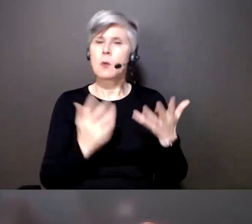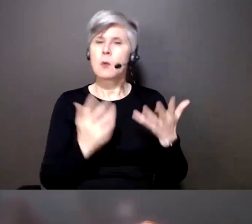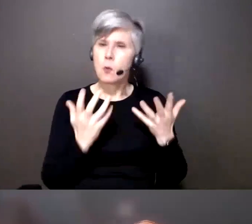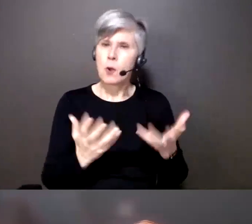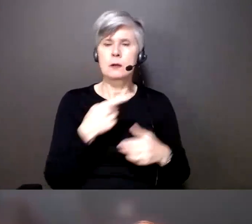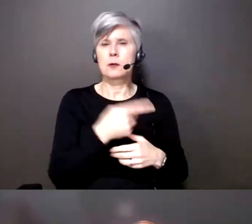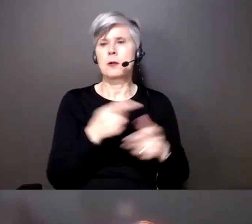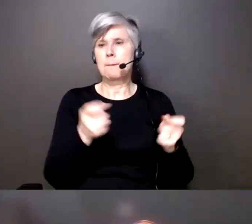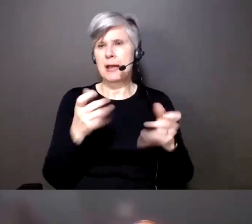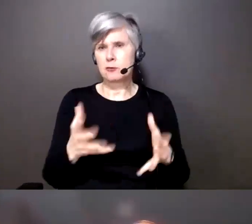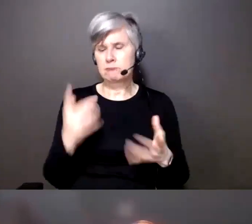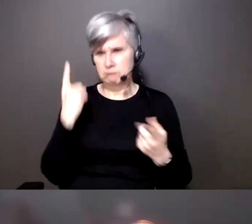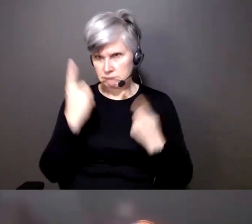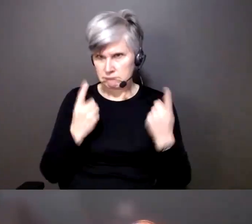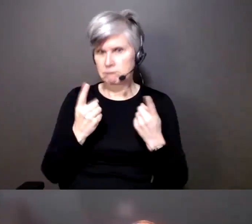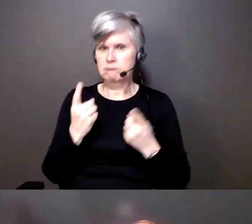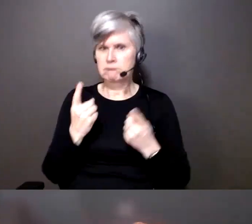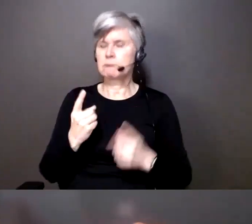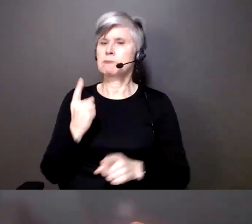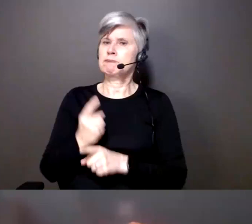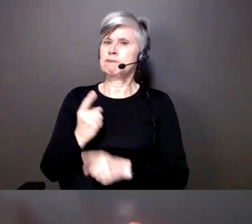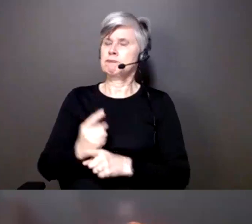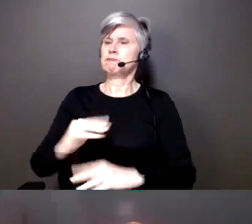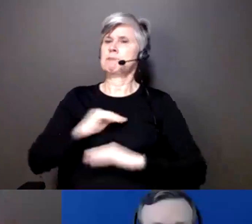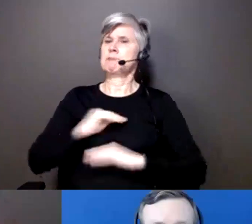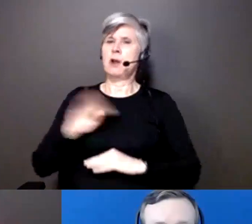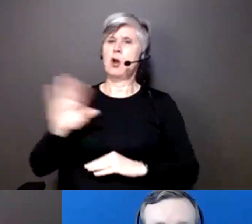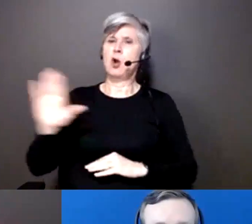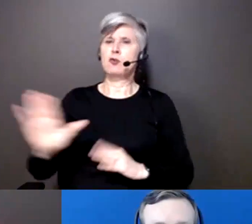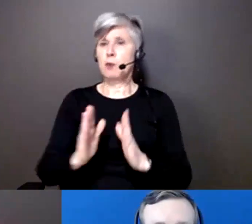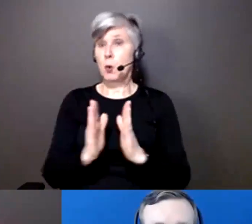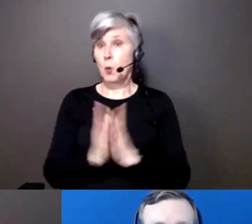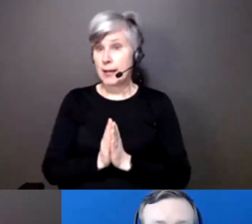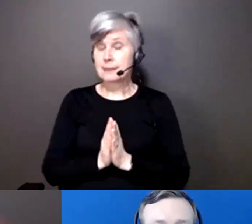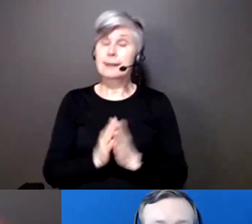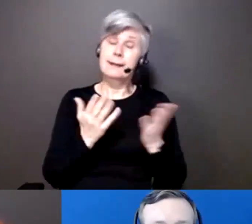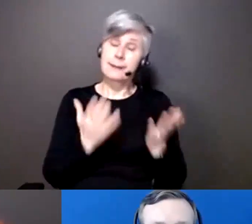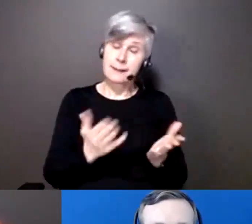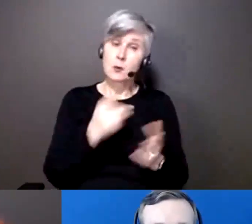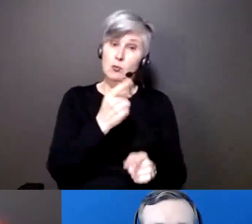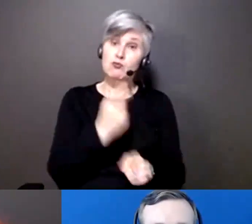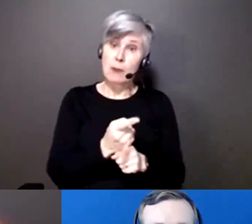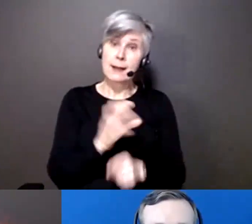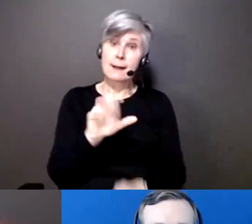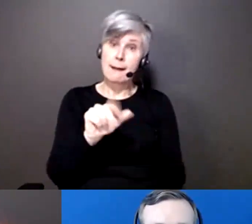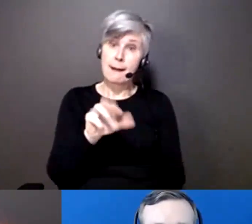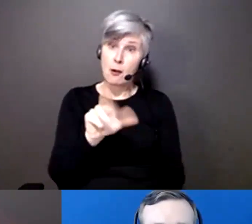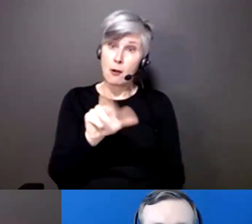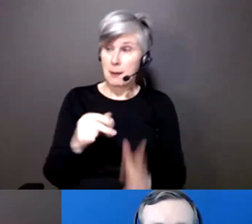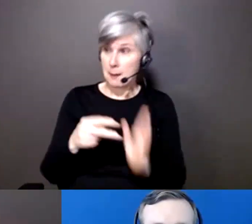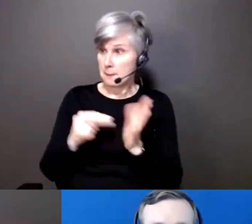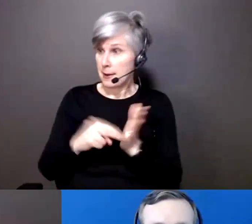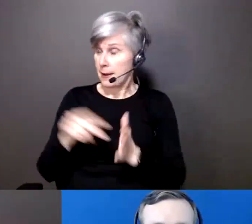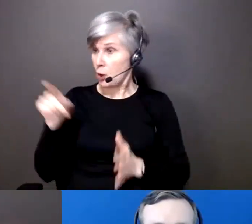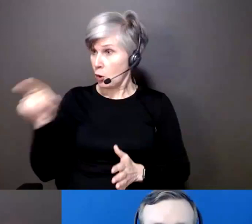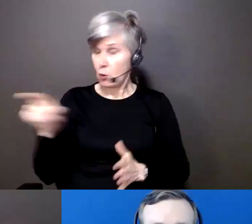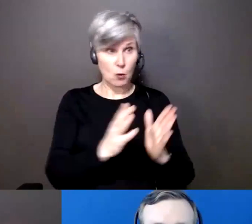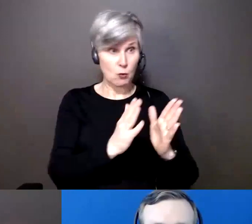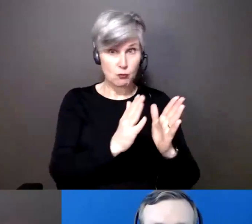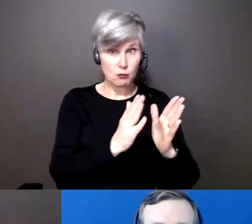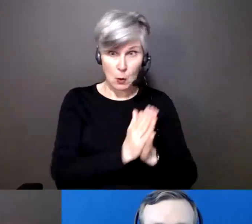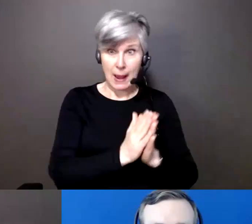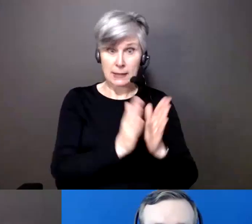accommodations. And as you said in your question, Clara, this doesn't mean yes to everything, but it definitely is a